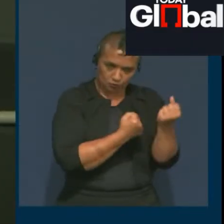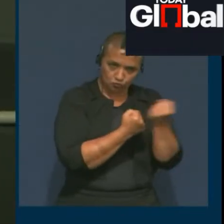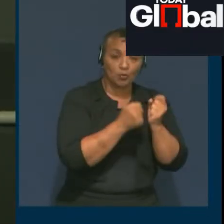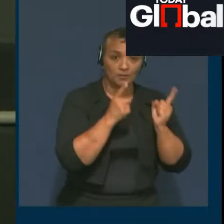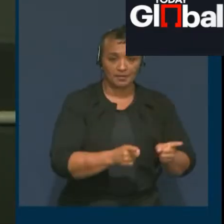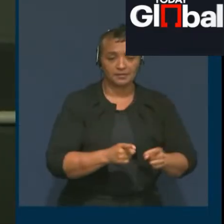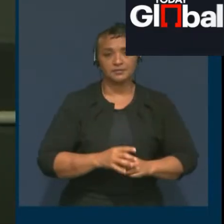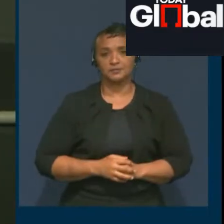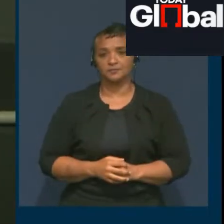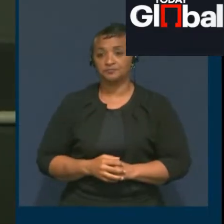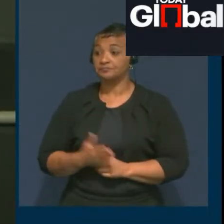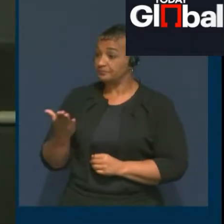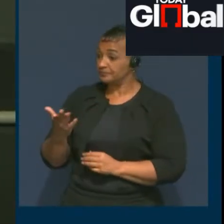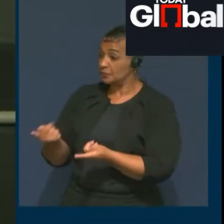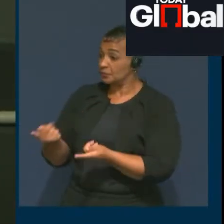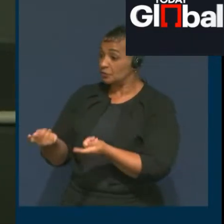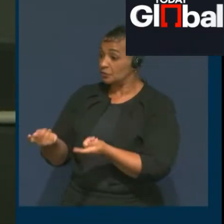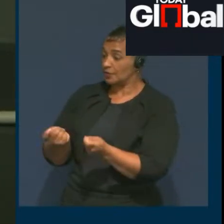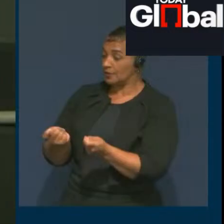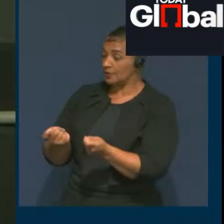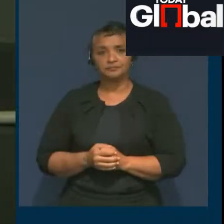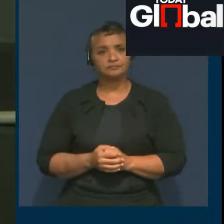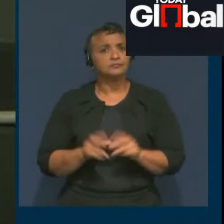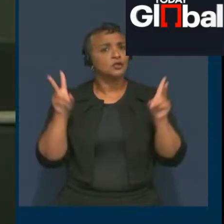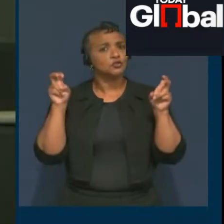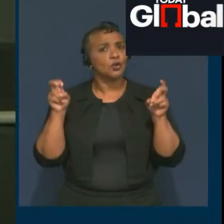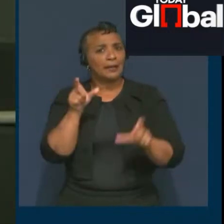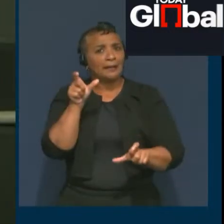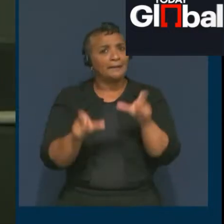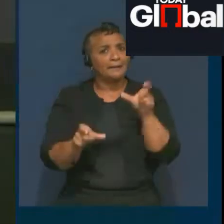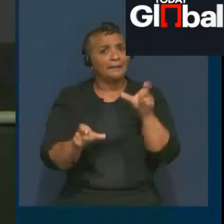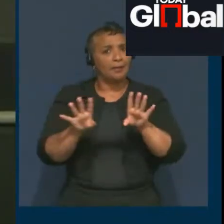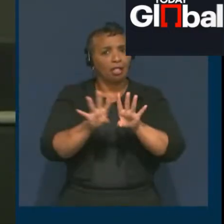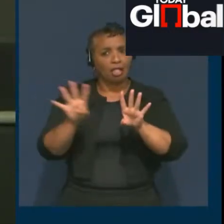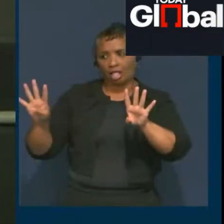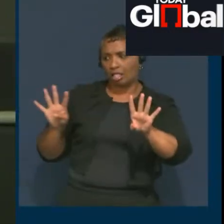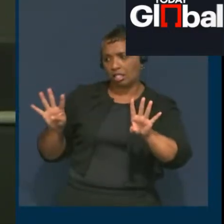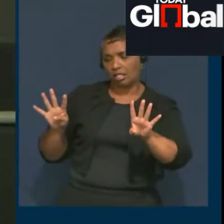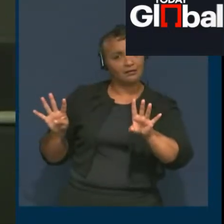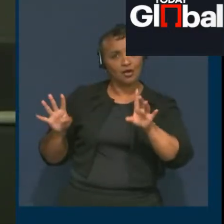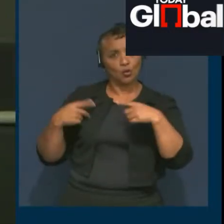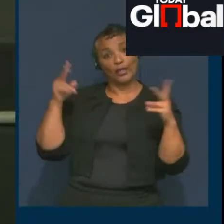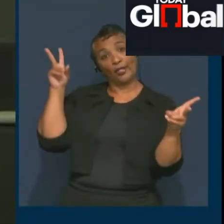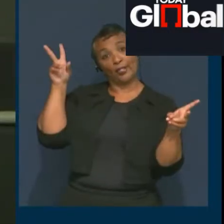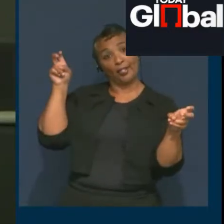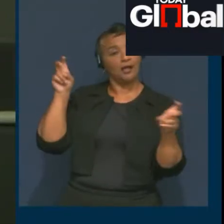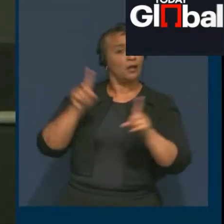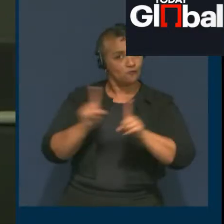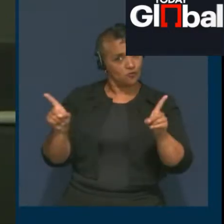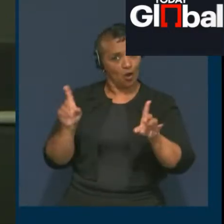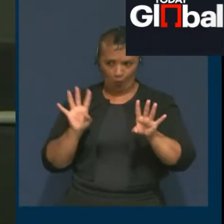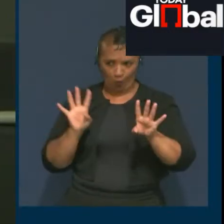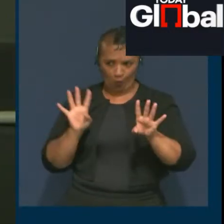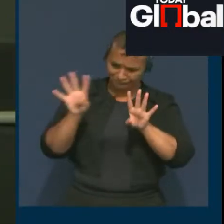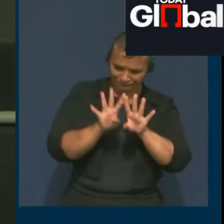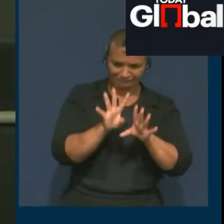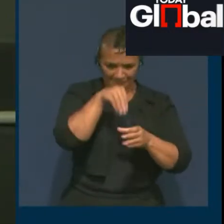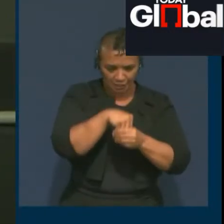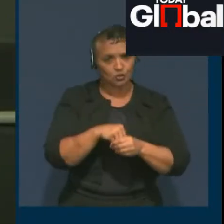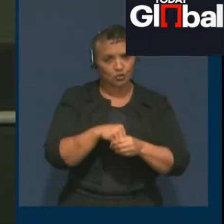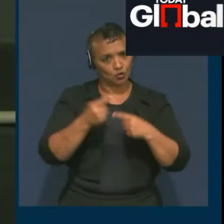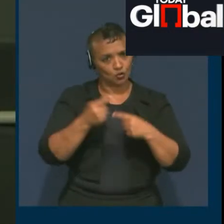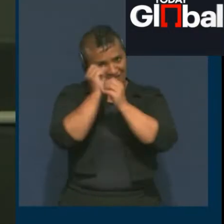Madam Chair, the principle of leaving no one behind is not a slogan for the state of Qatar. It is part of its national vision and